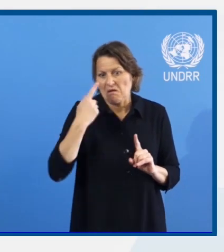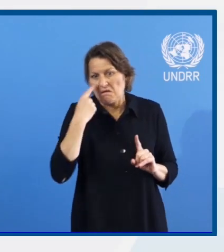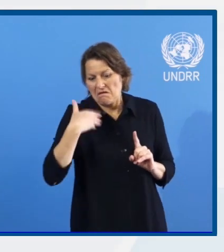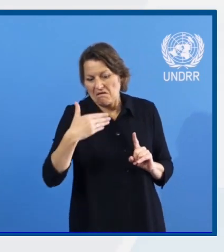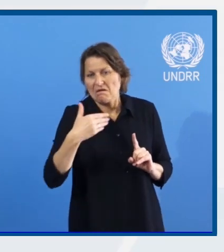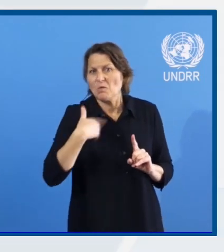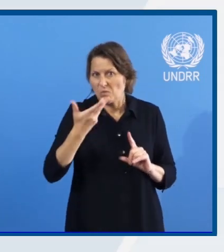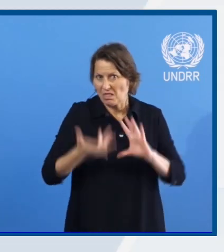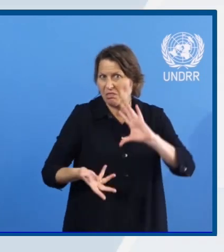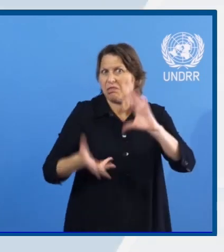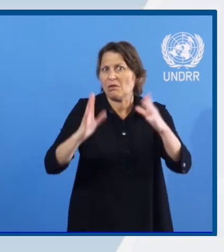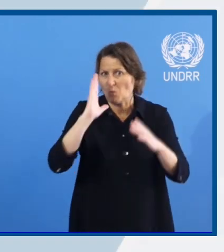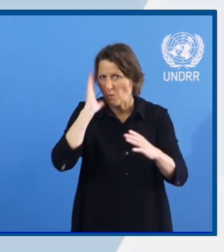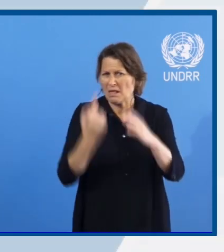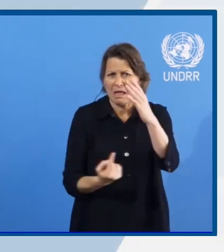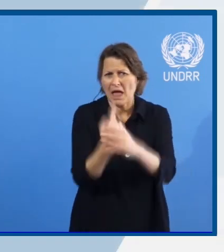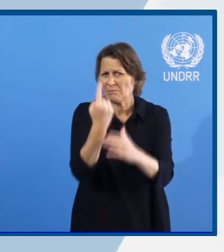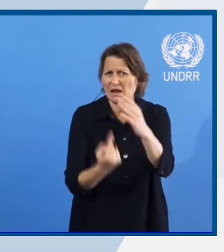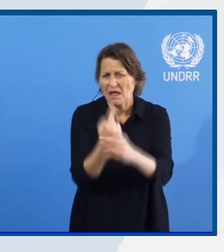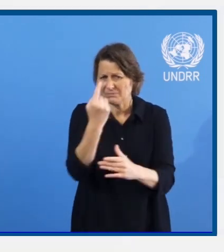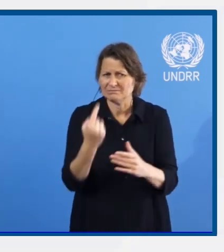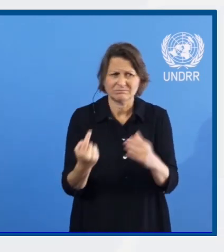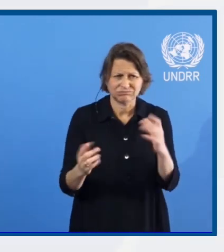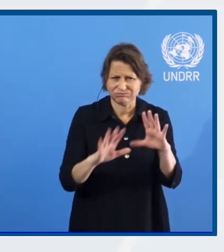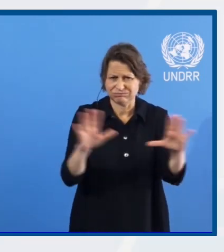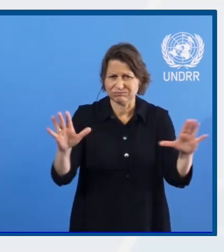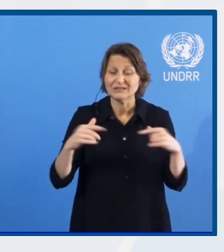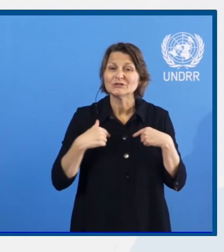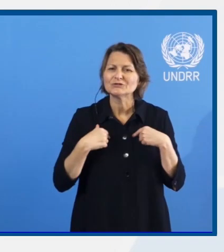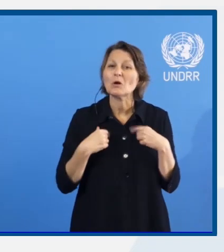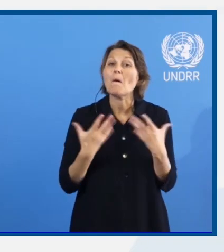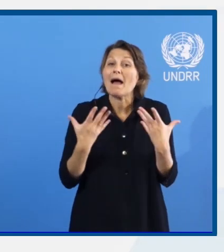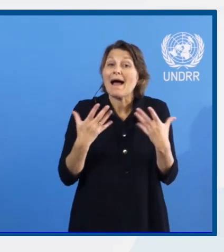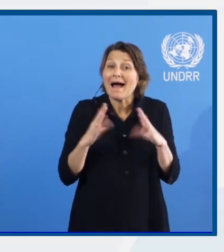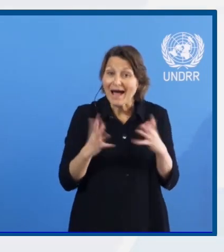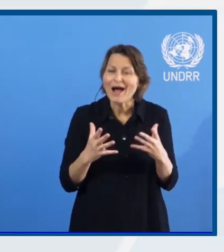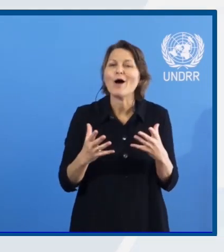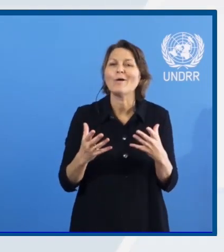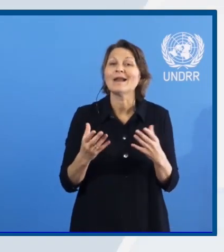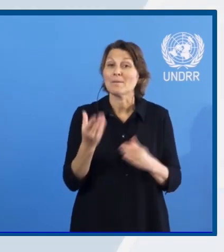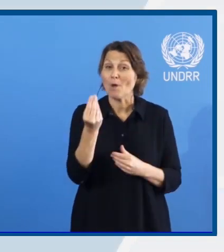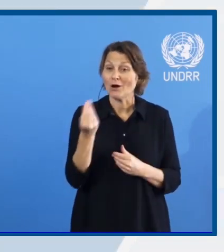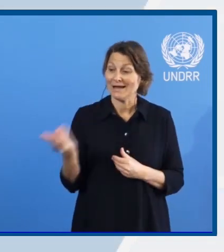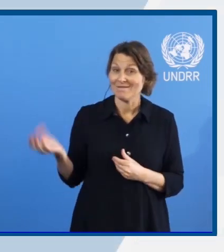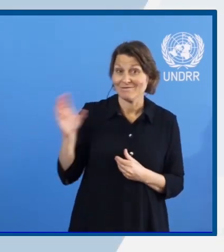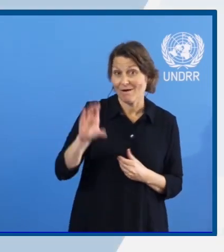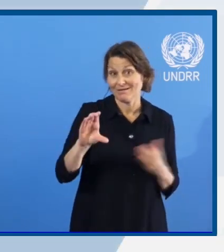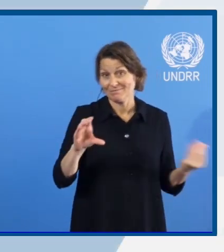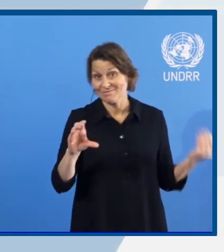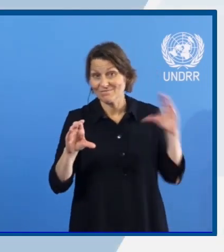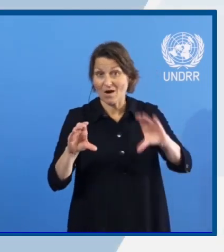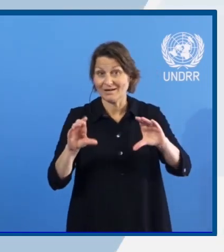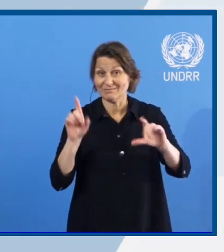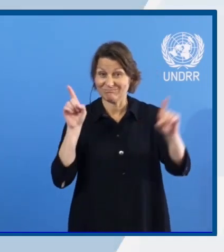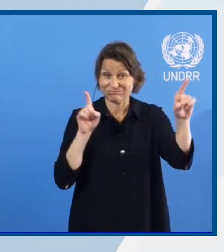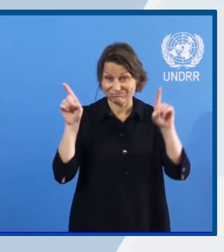huge indebtedness of the developing countries. So blended finance can be targeted to investments that benefit